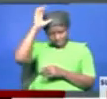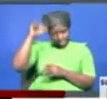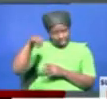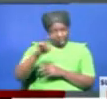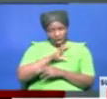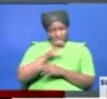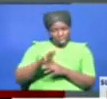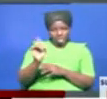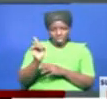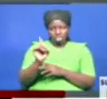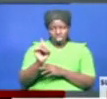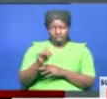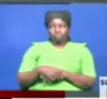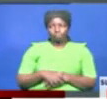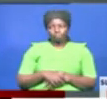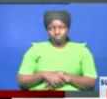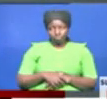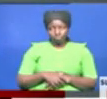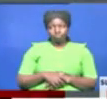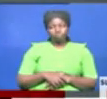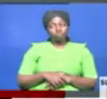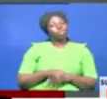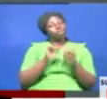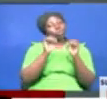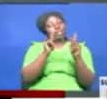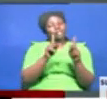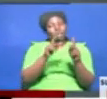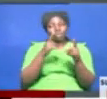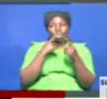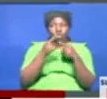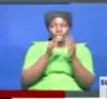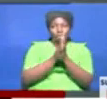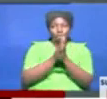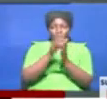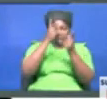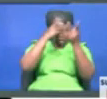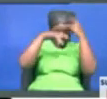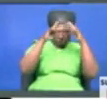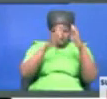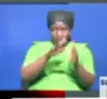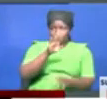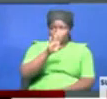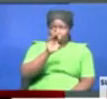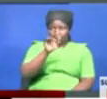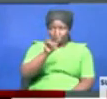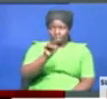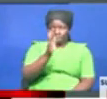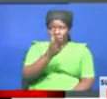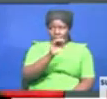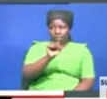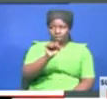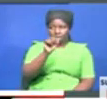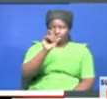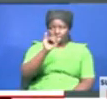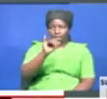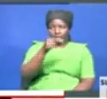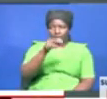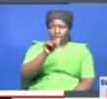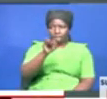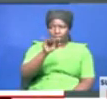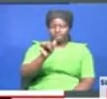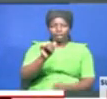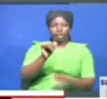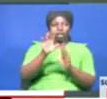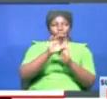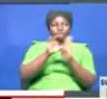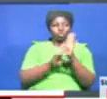wrong he might be. So we have been speaking to none other than Professor Ben Sihanya there, just a constitutional lawyer, giving